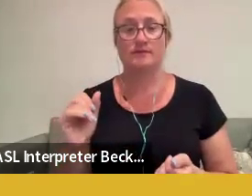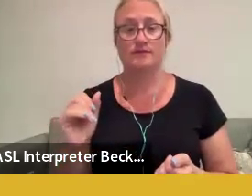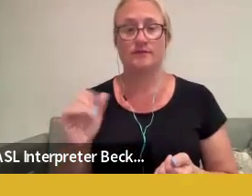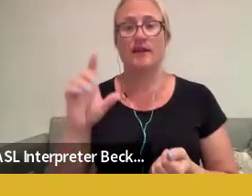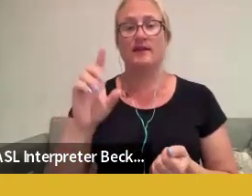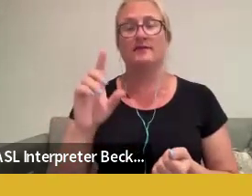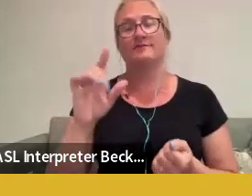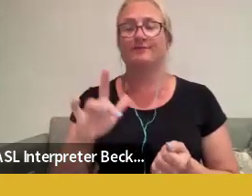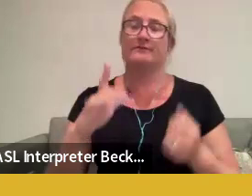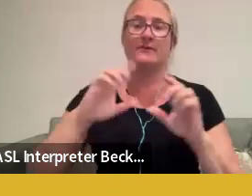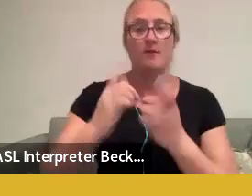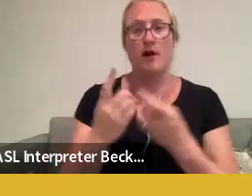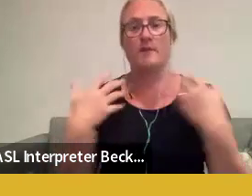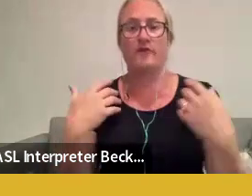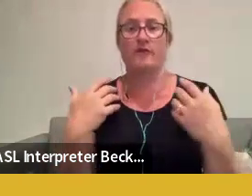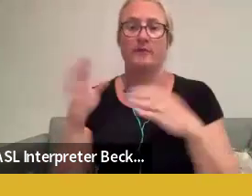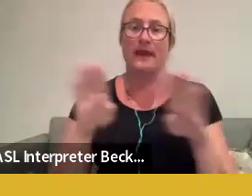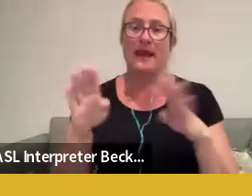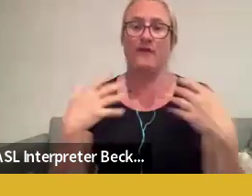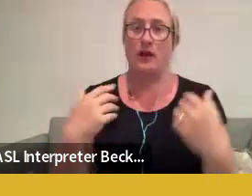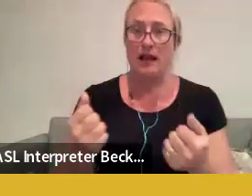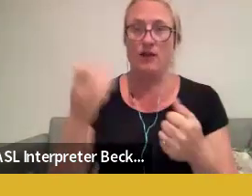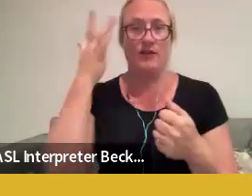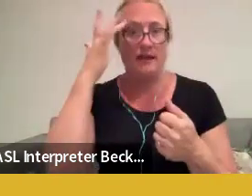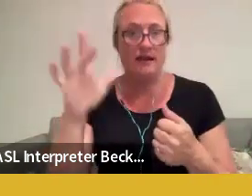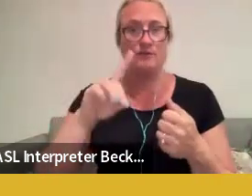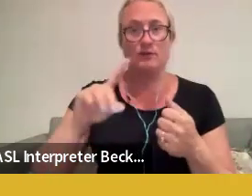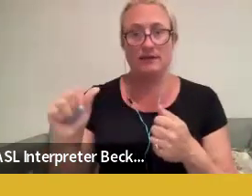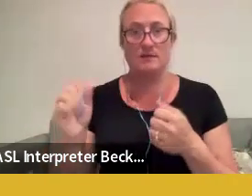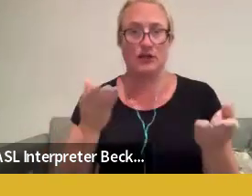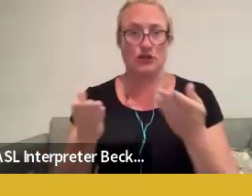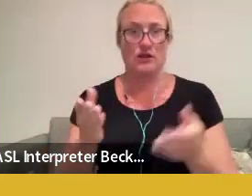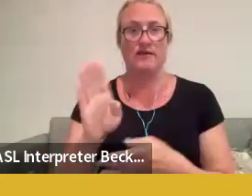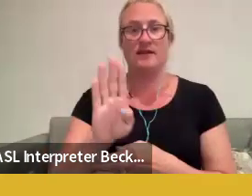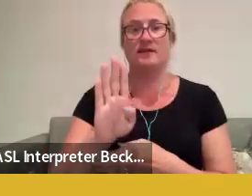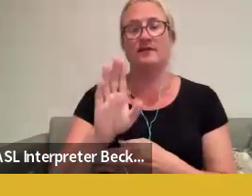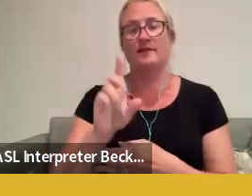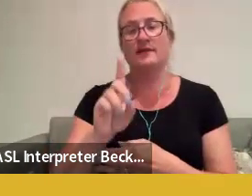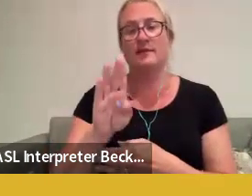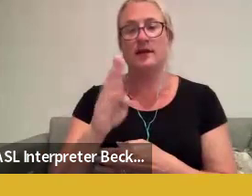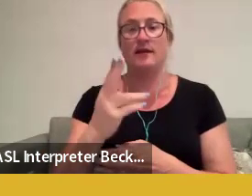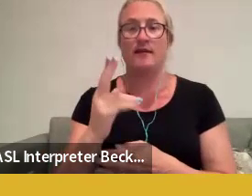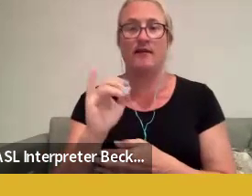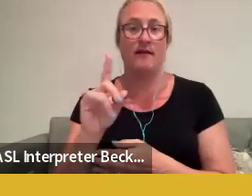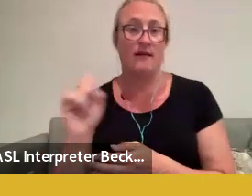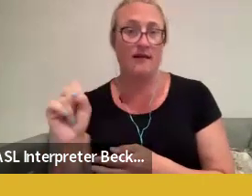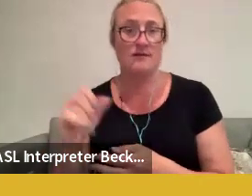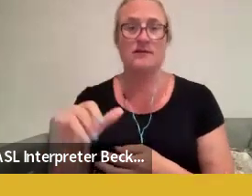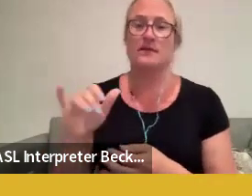Behavioral Health, Intellectual Disability Services. And then this process